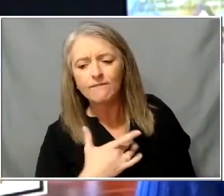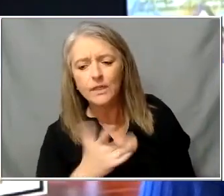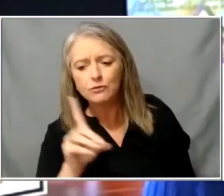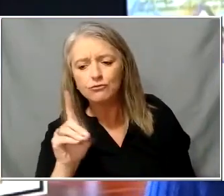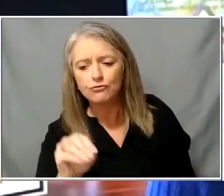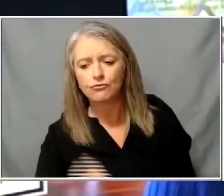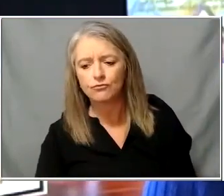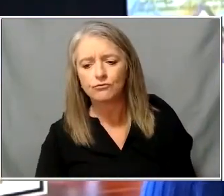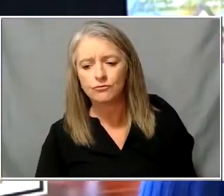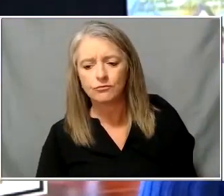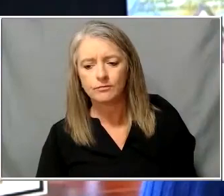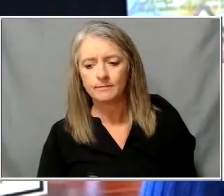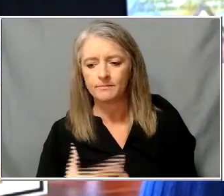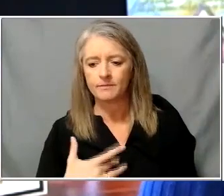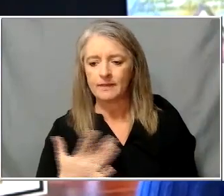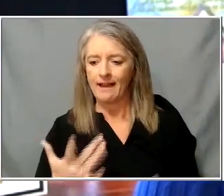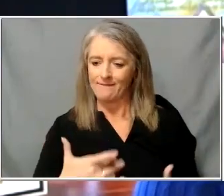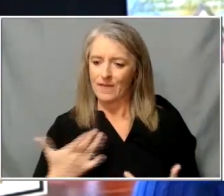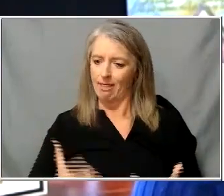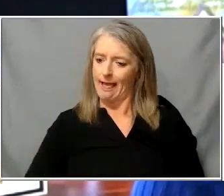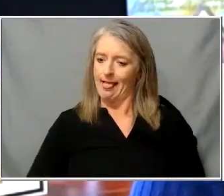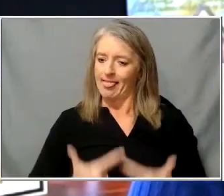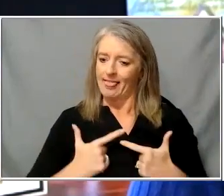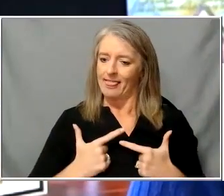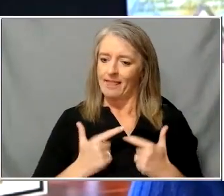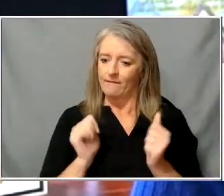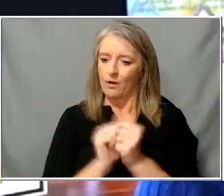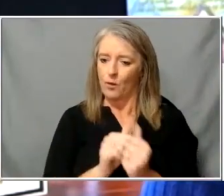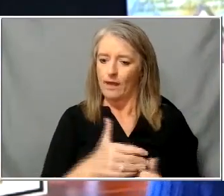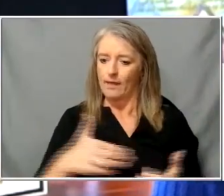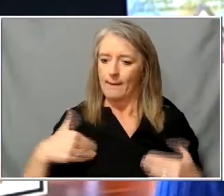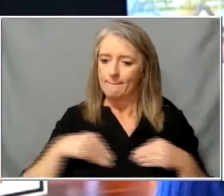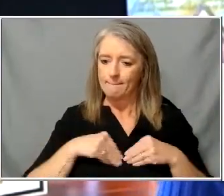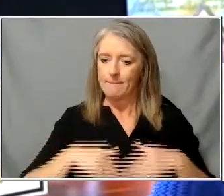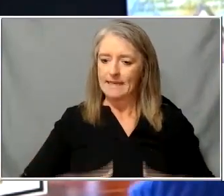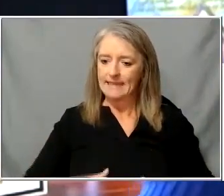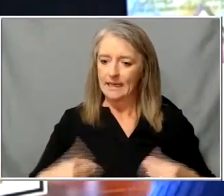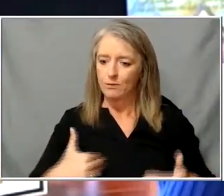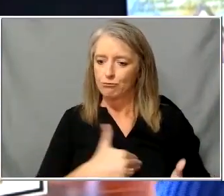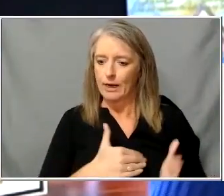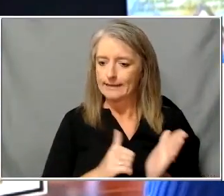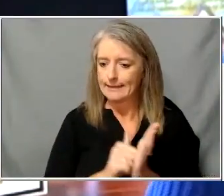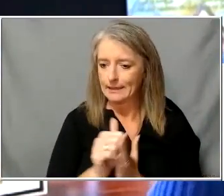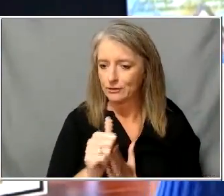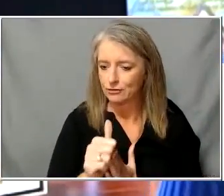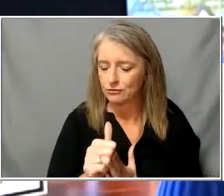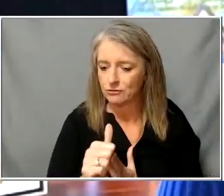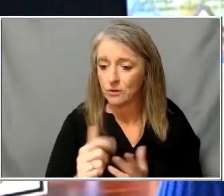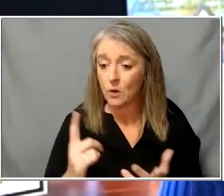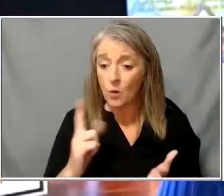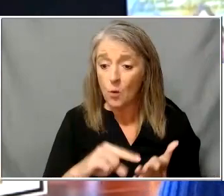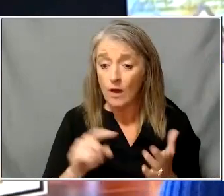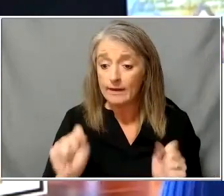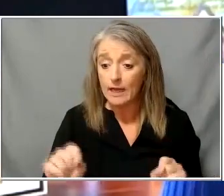look at it as living with metastatic breast cancer. So what can you do to live a full,